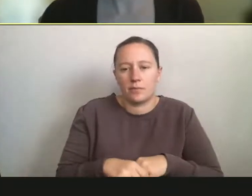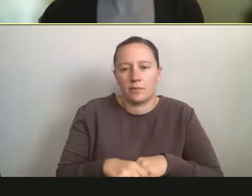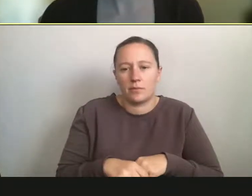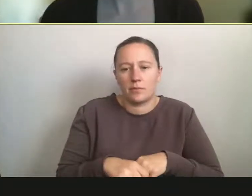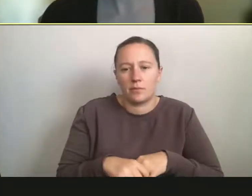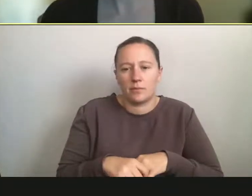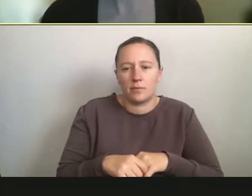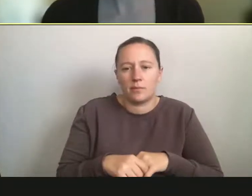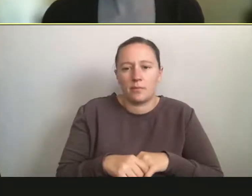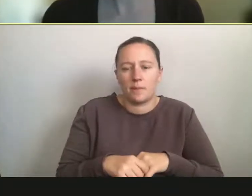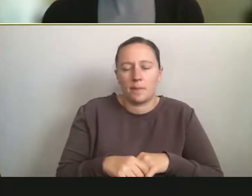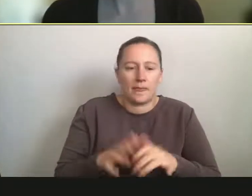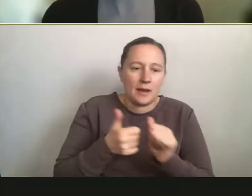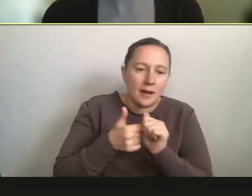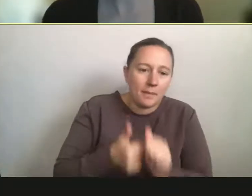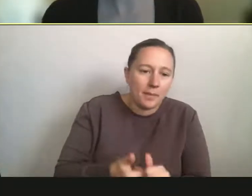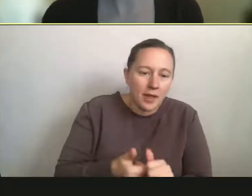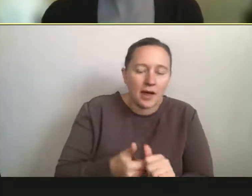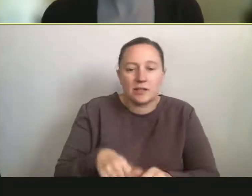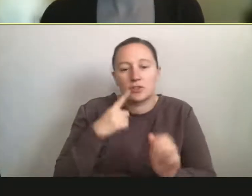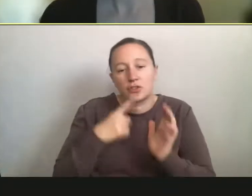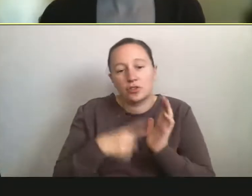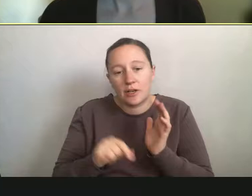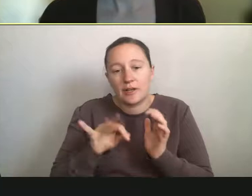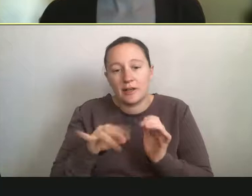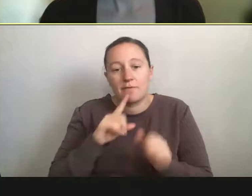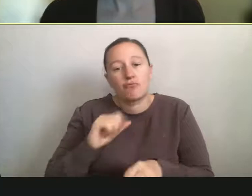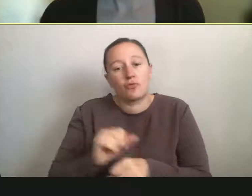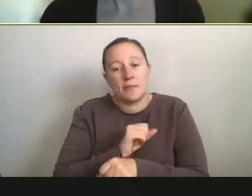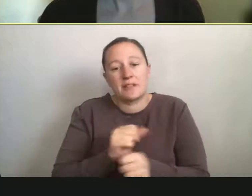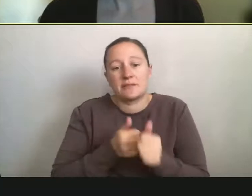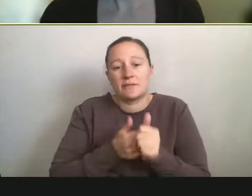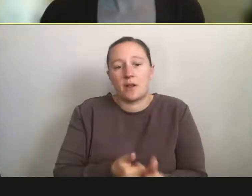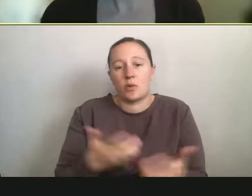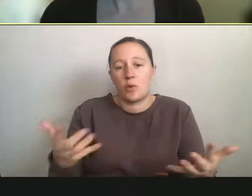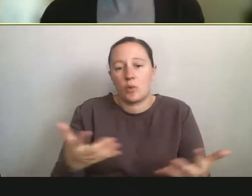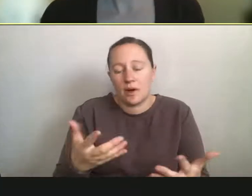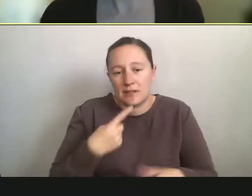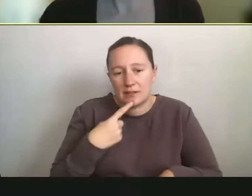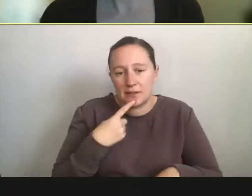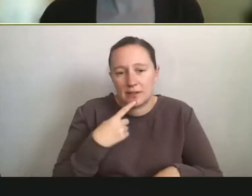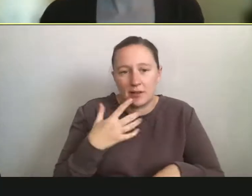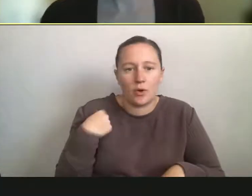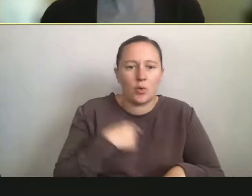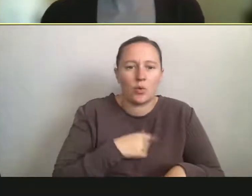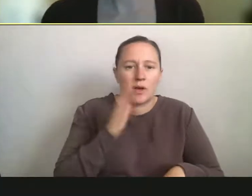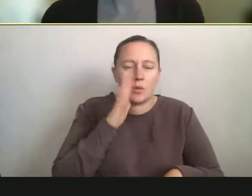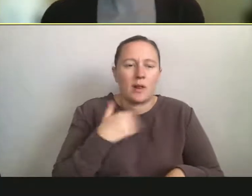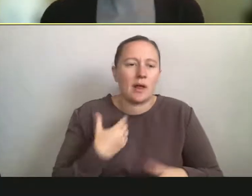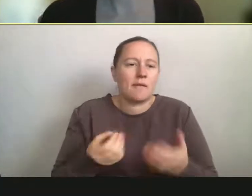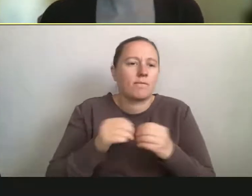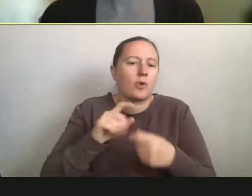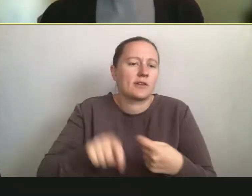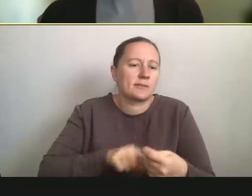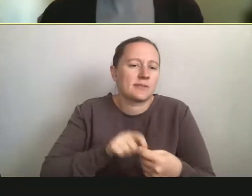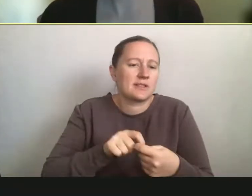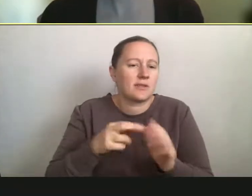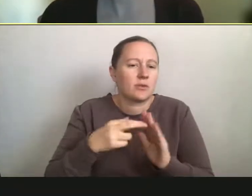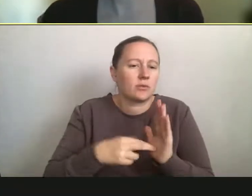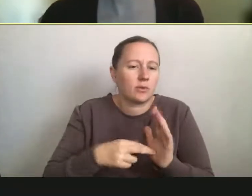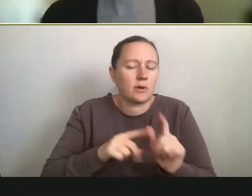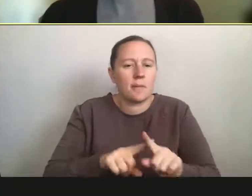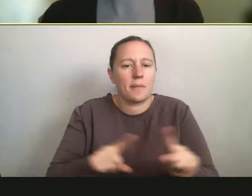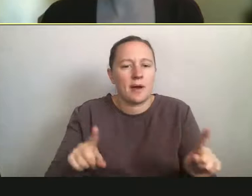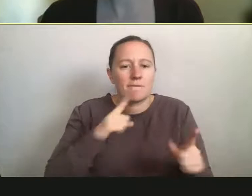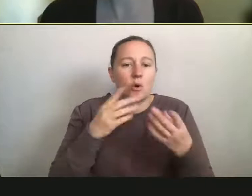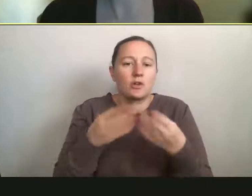and really checking whether people are following through on that, we'll have more specific guidance, but in a general sense, at least on